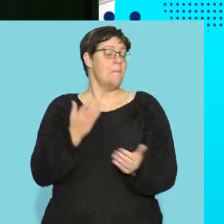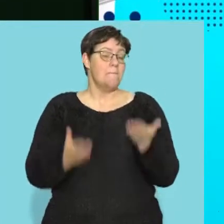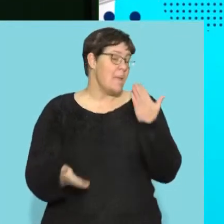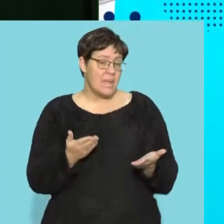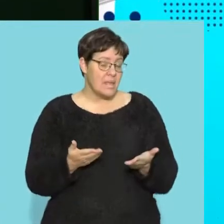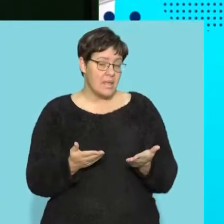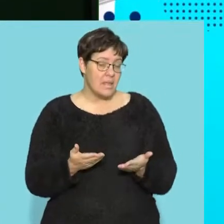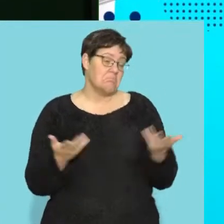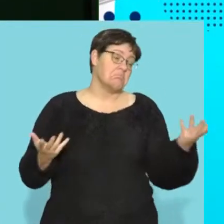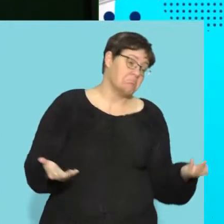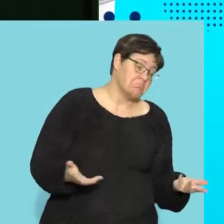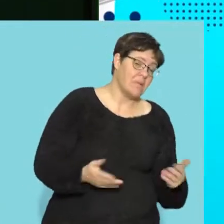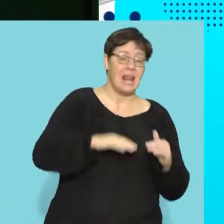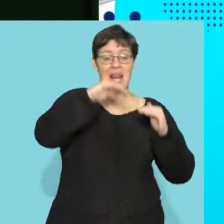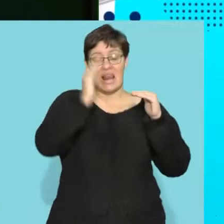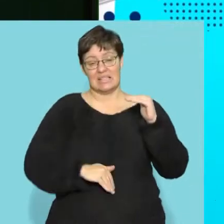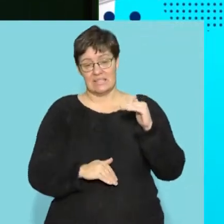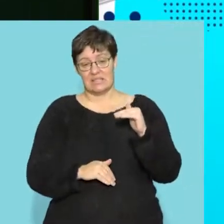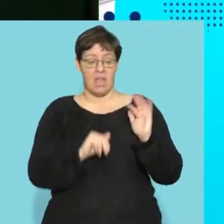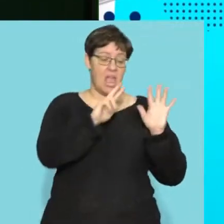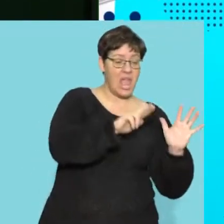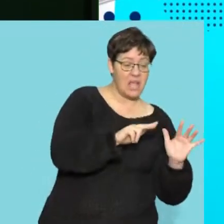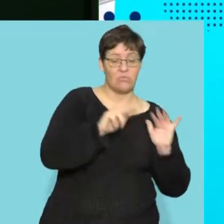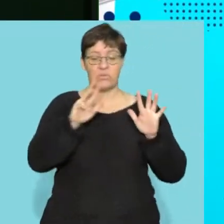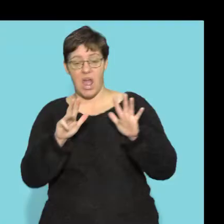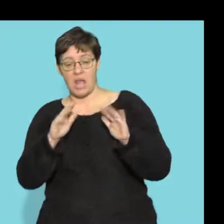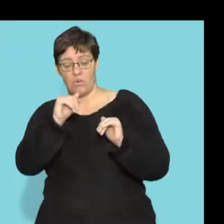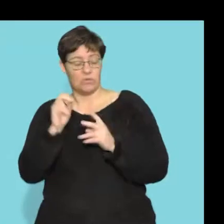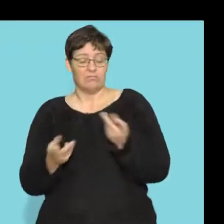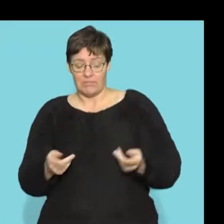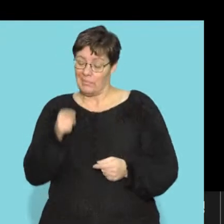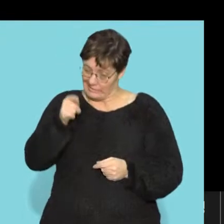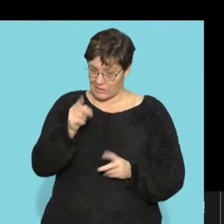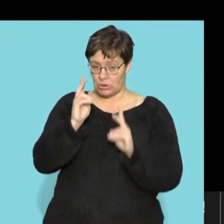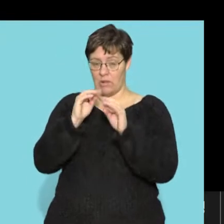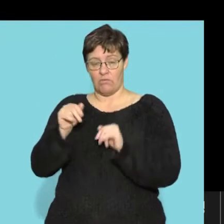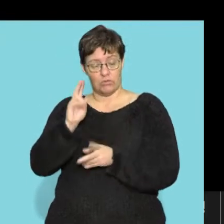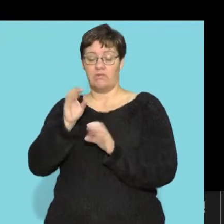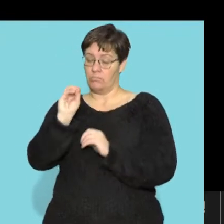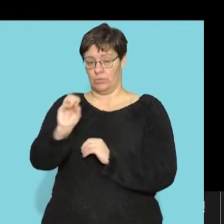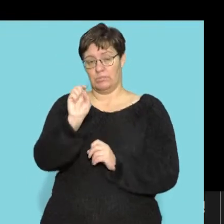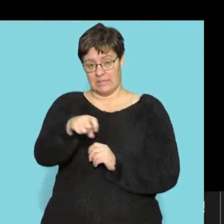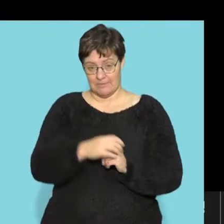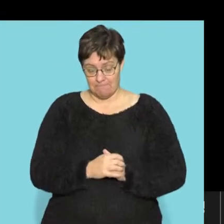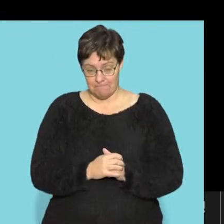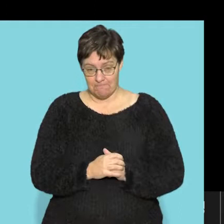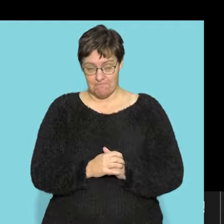is it going to be less than 12 months. So here we do that. Let's do the calculation there. There we go.